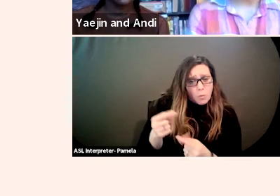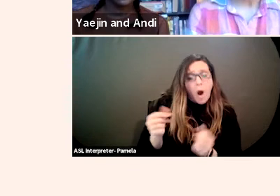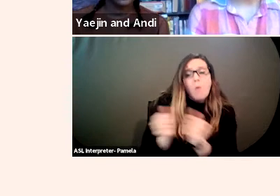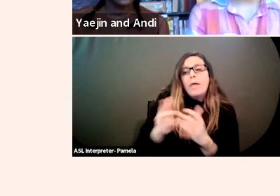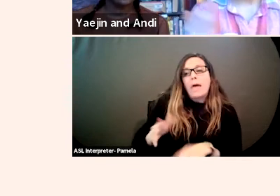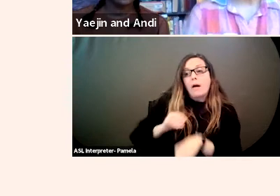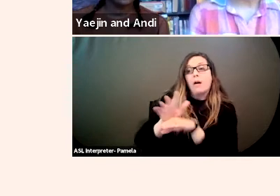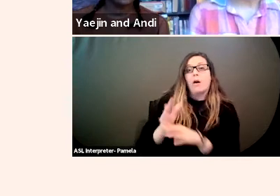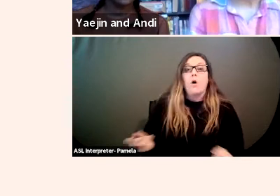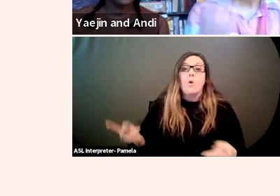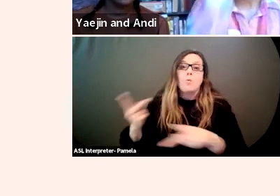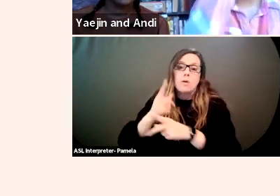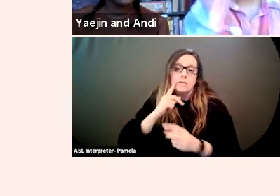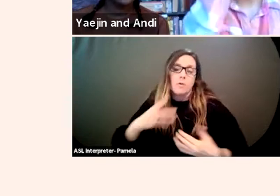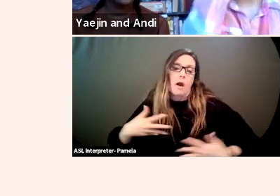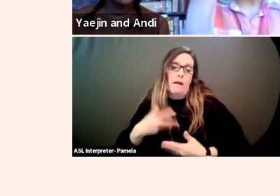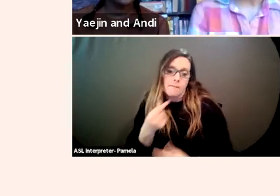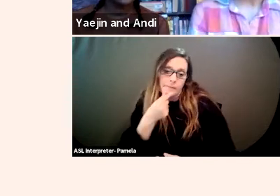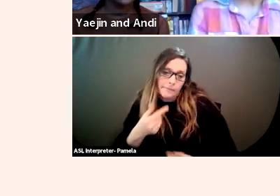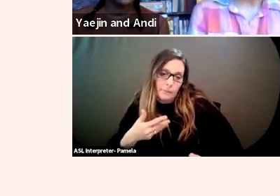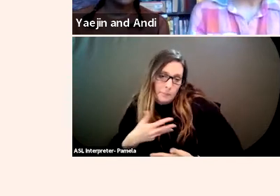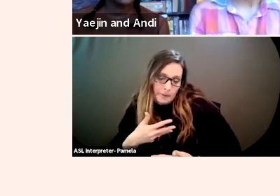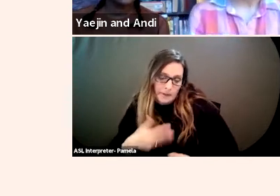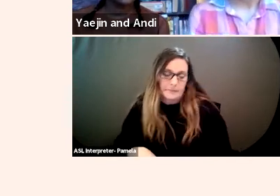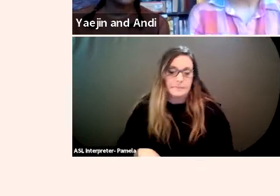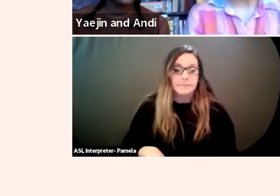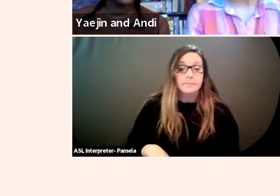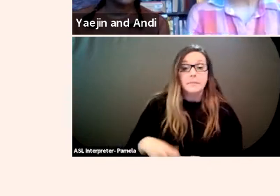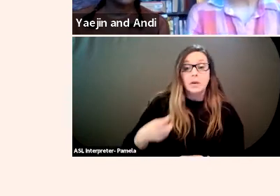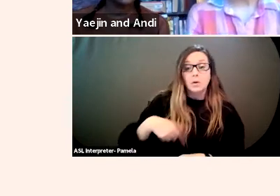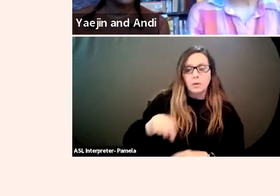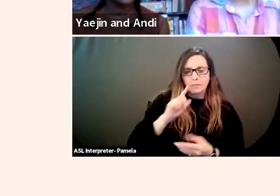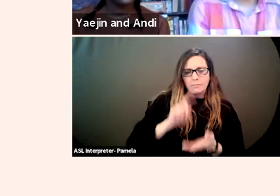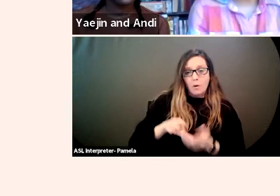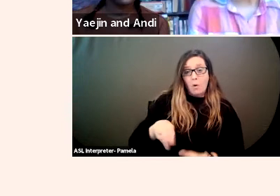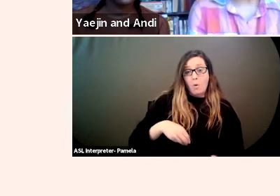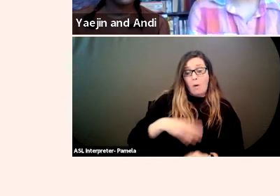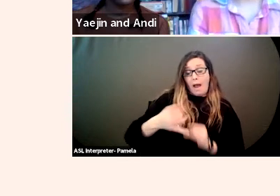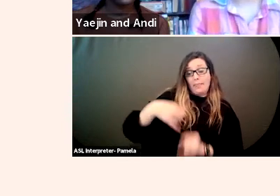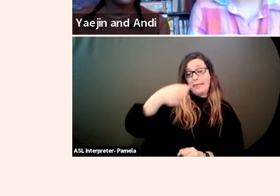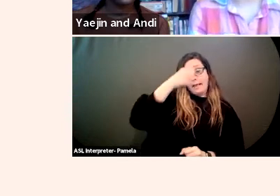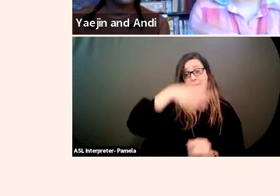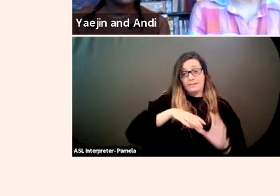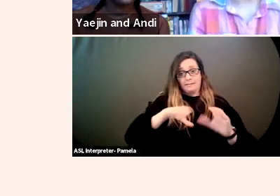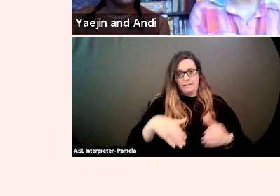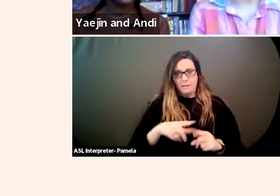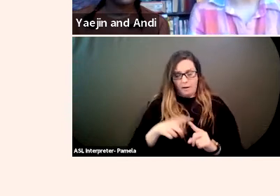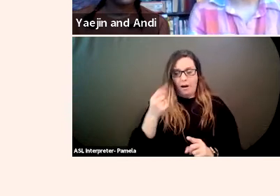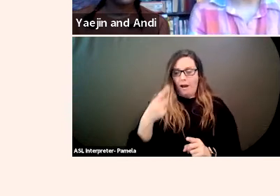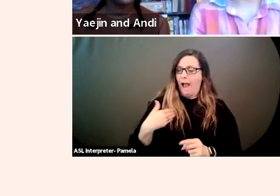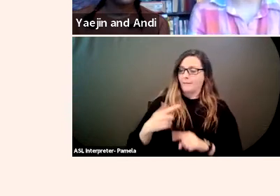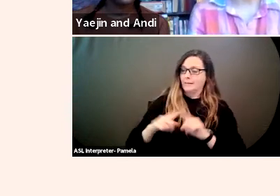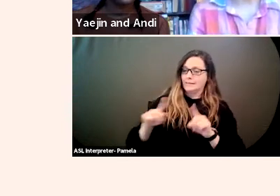is a widespread ideal of a thin, white, masculine body within this population, but there are also diverse body